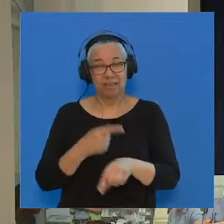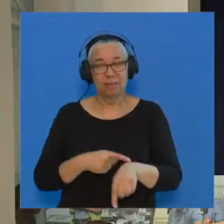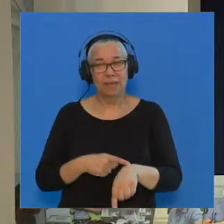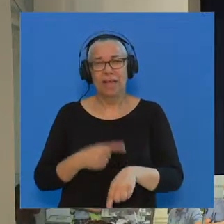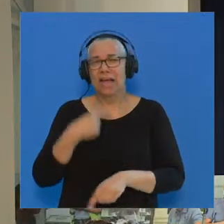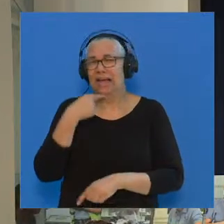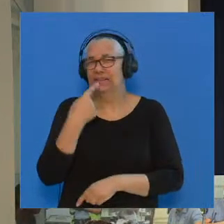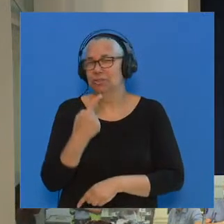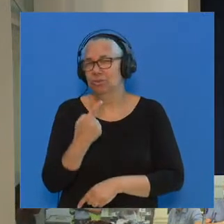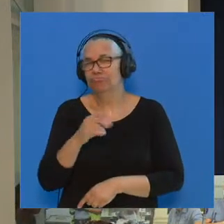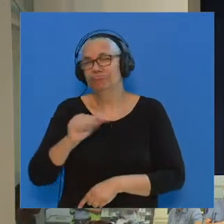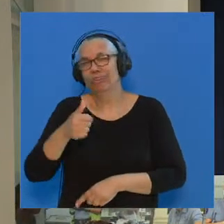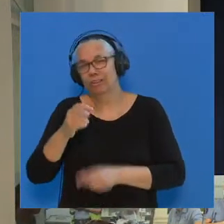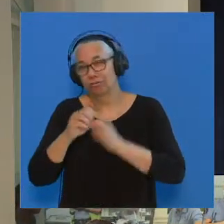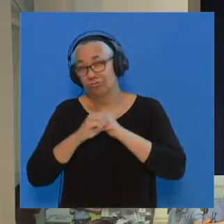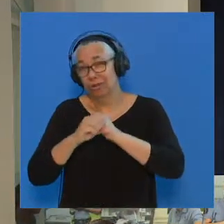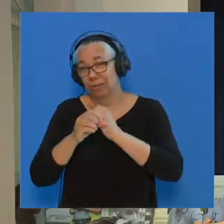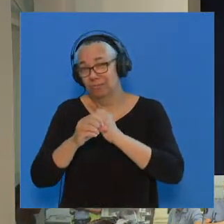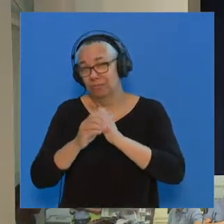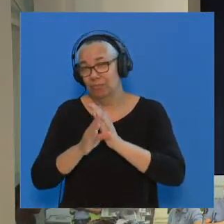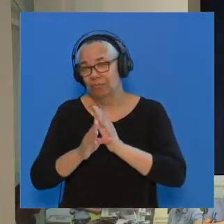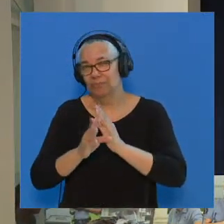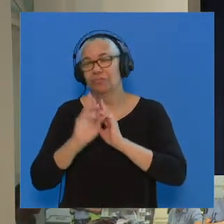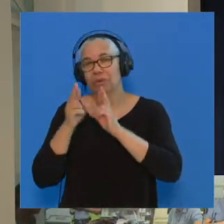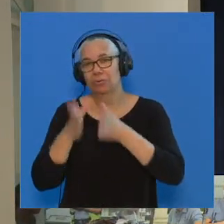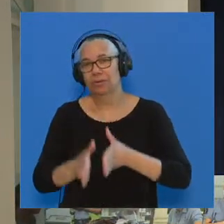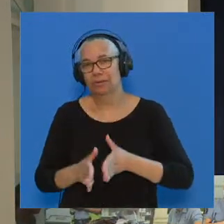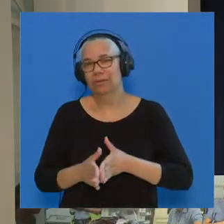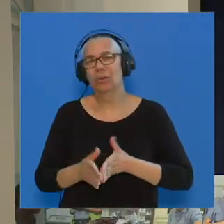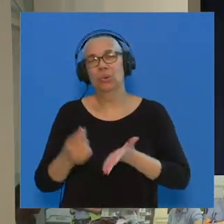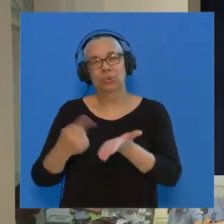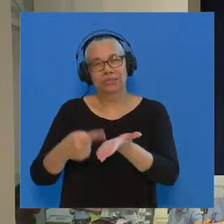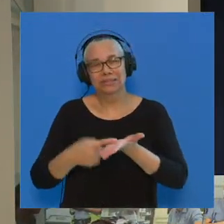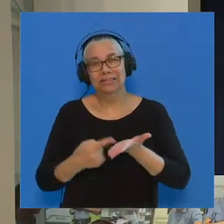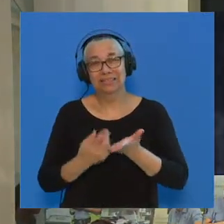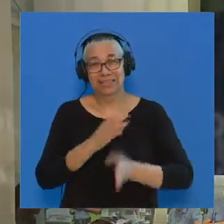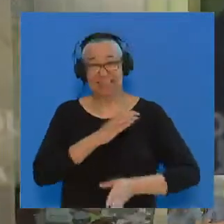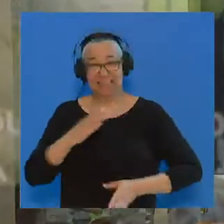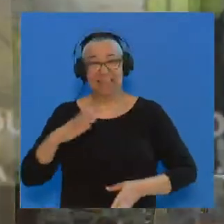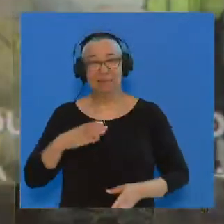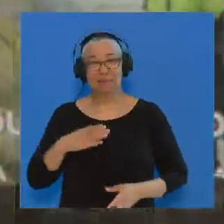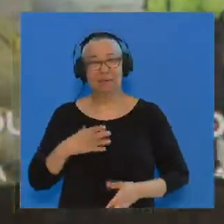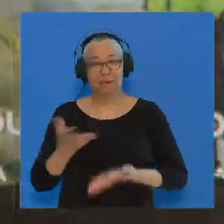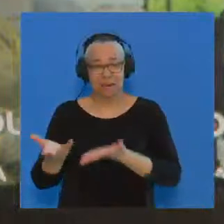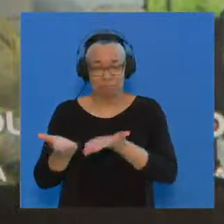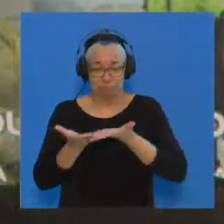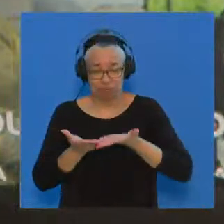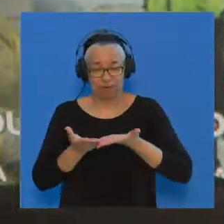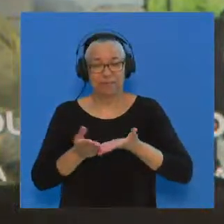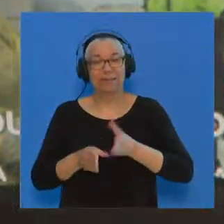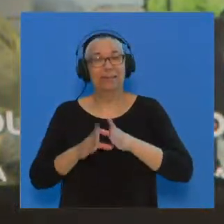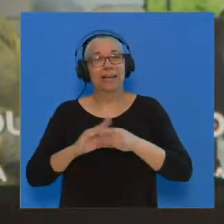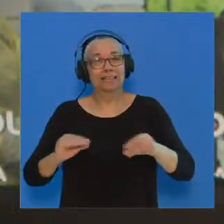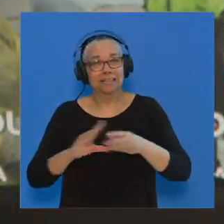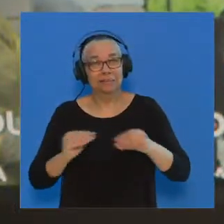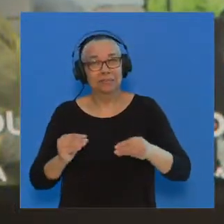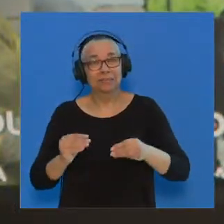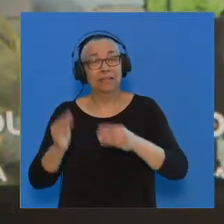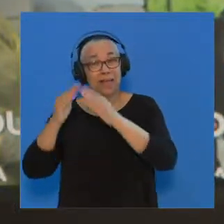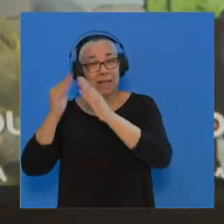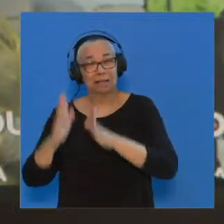that those numbers will be discussed with Cabinet. We're in the process of doing that, and I will bring a ministerial statement in the House where I will share it